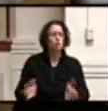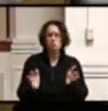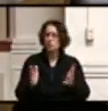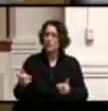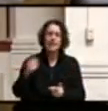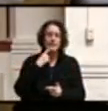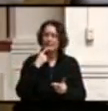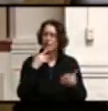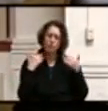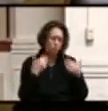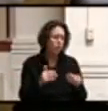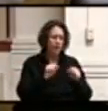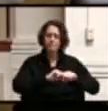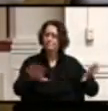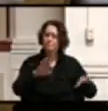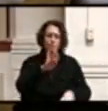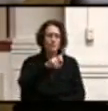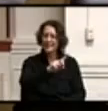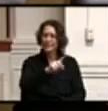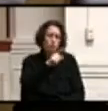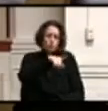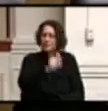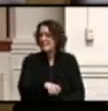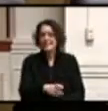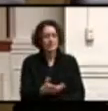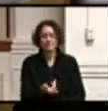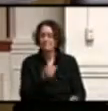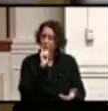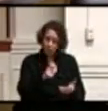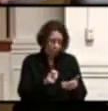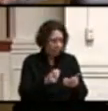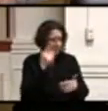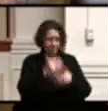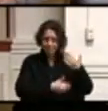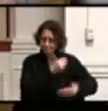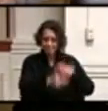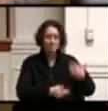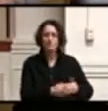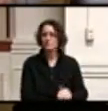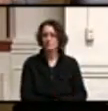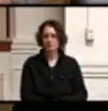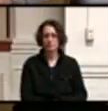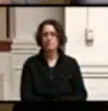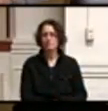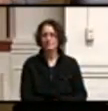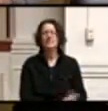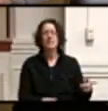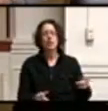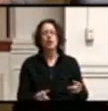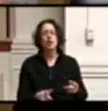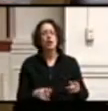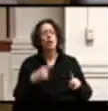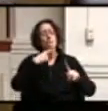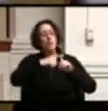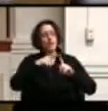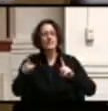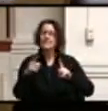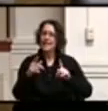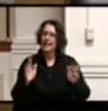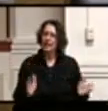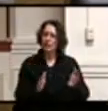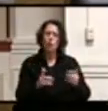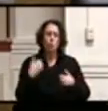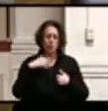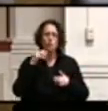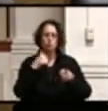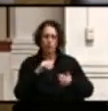That shows that you need this to be completed. And behind all that, we're going to work for the town to see what we can do to